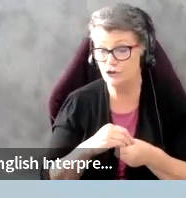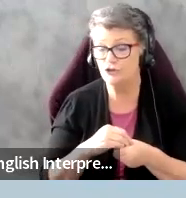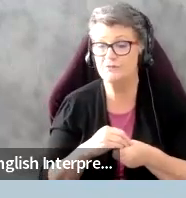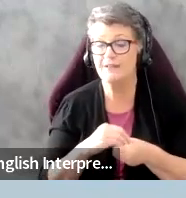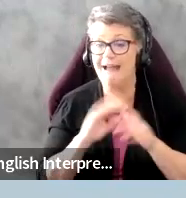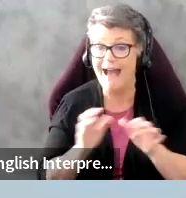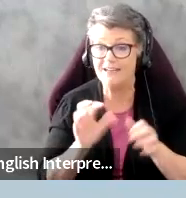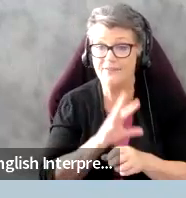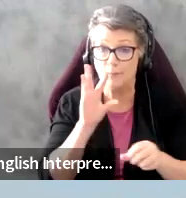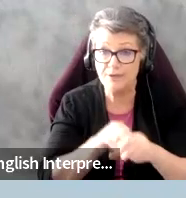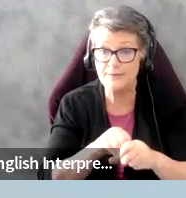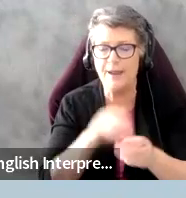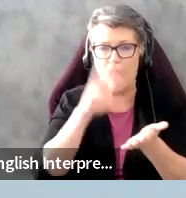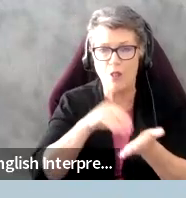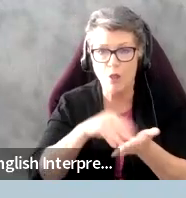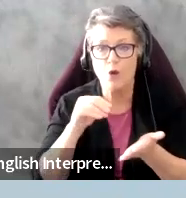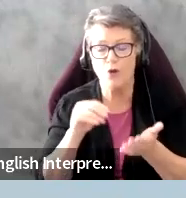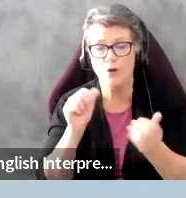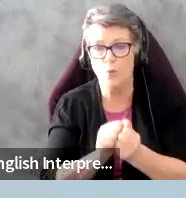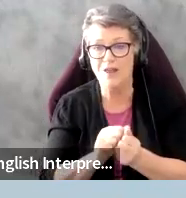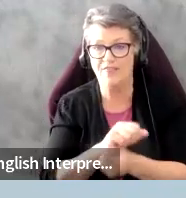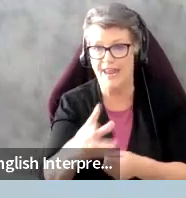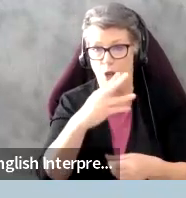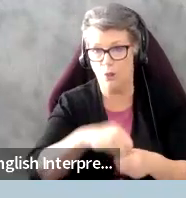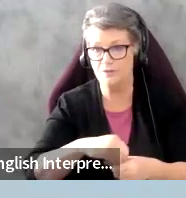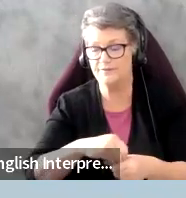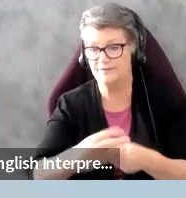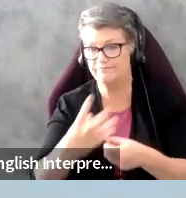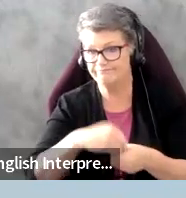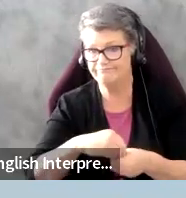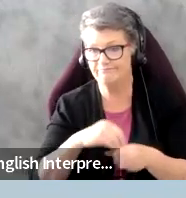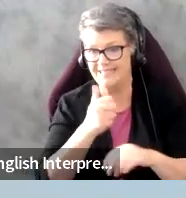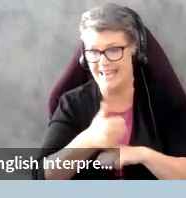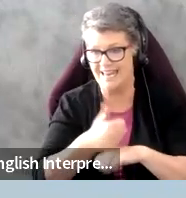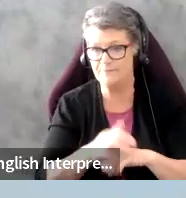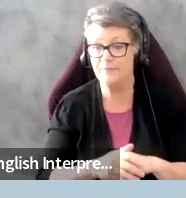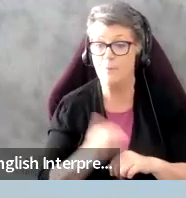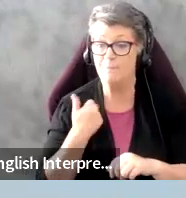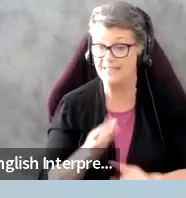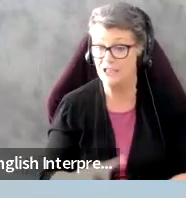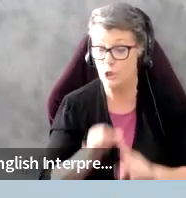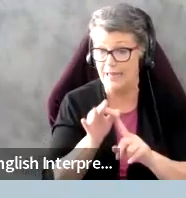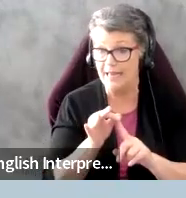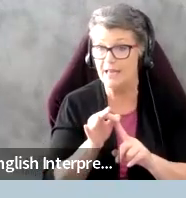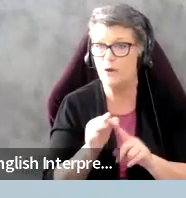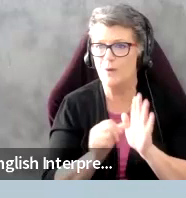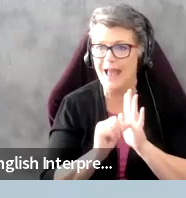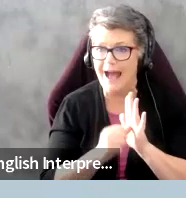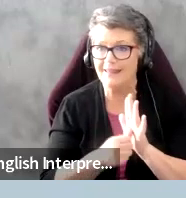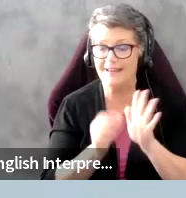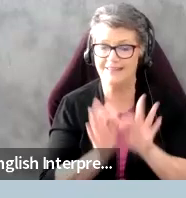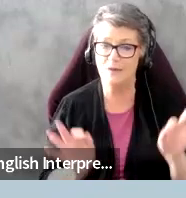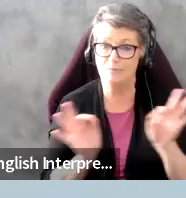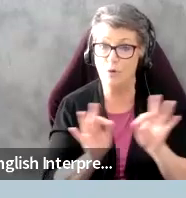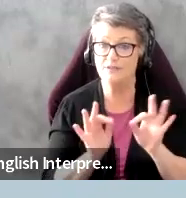actively participate, and learn within inclusive settings. And what makes our project unique is that we highlight the importance